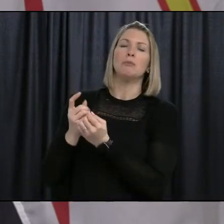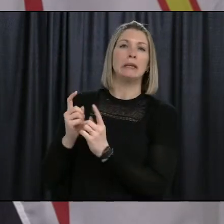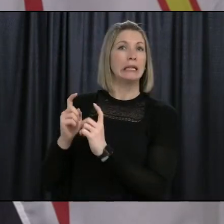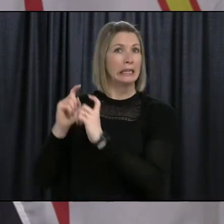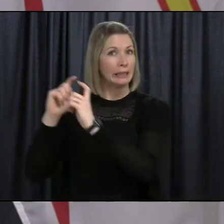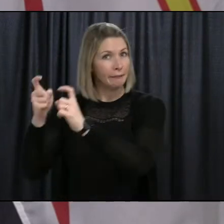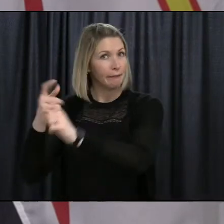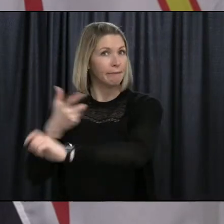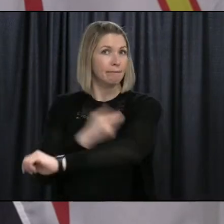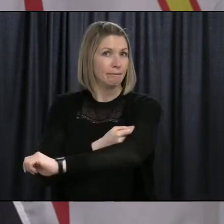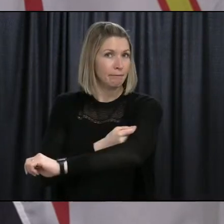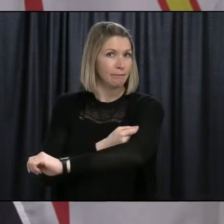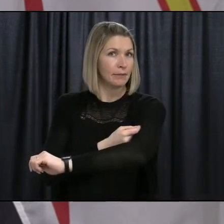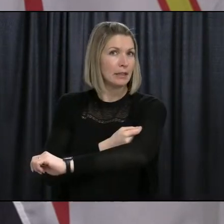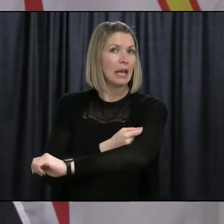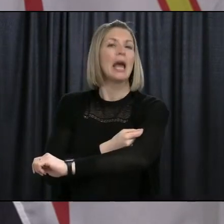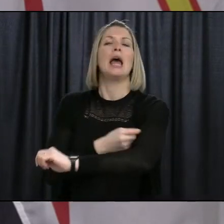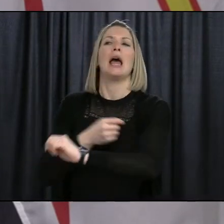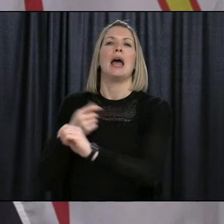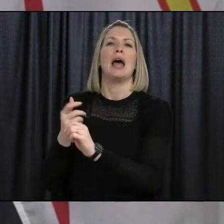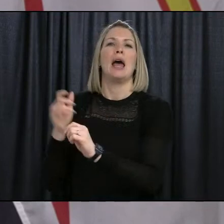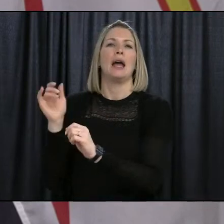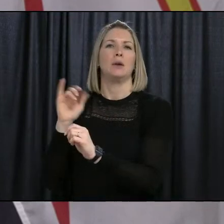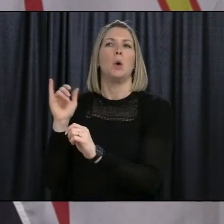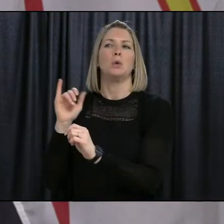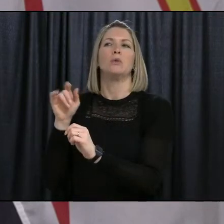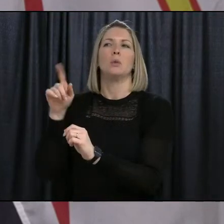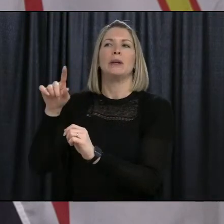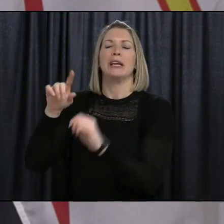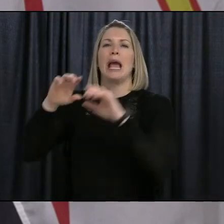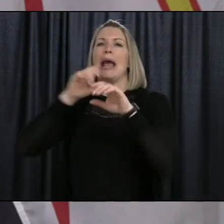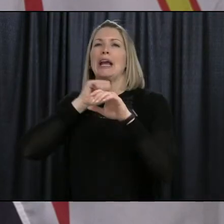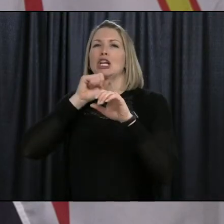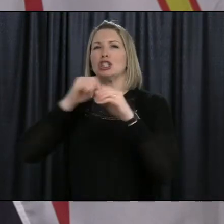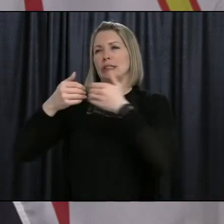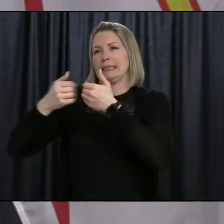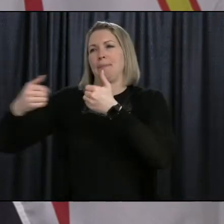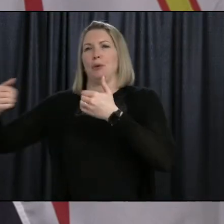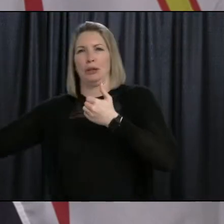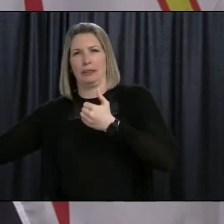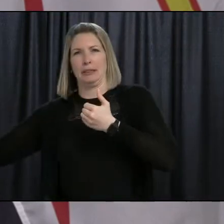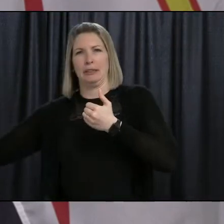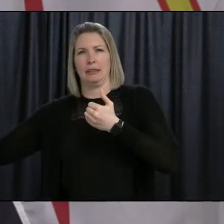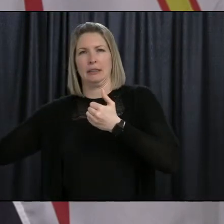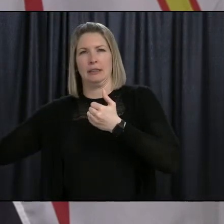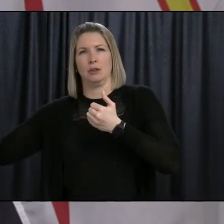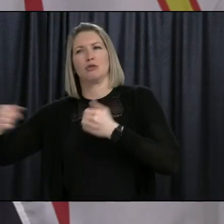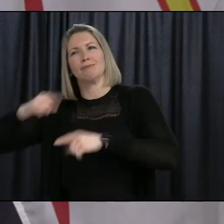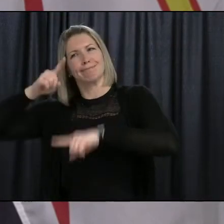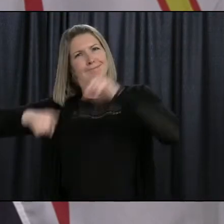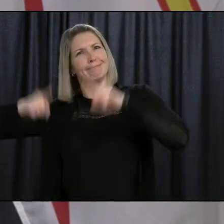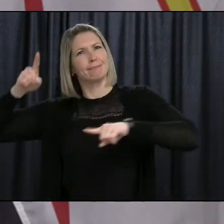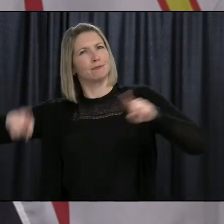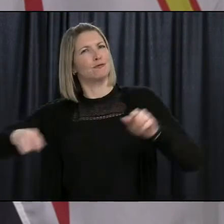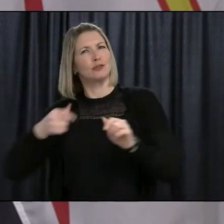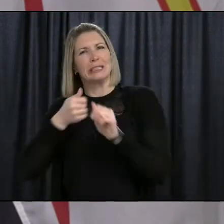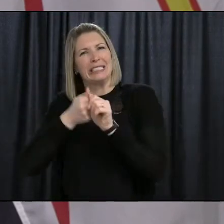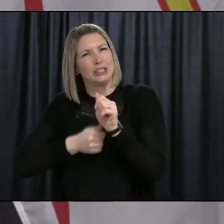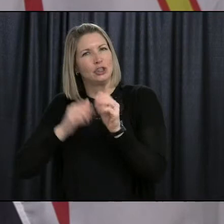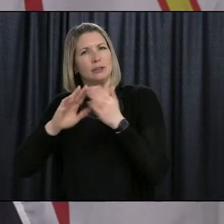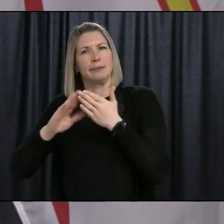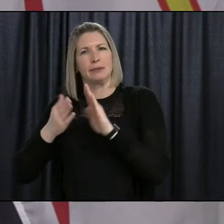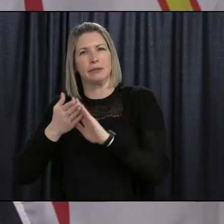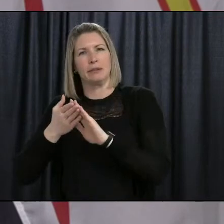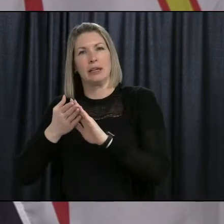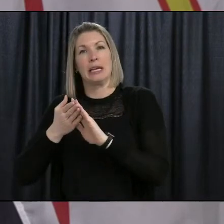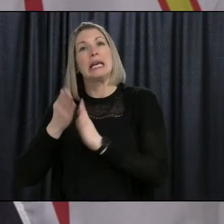not second dose, but for future groups, we've done people over the age of 70,